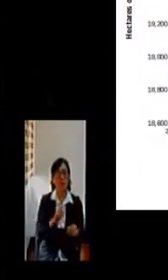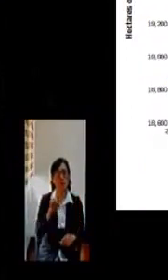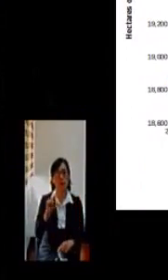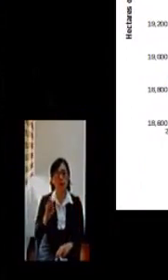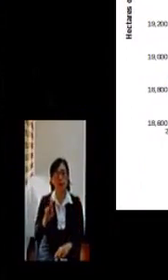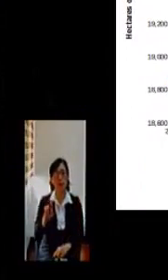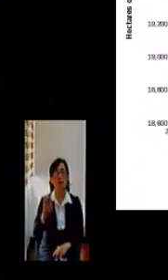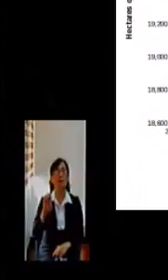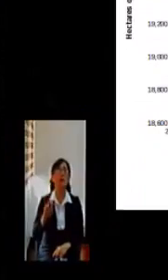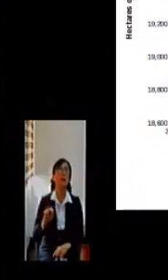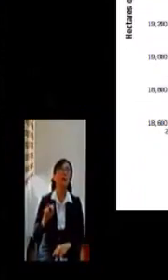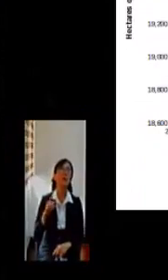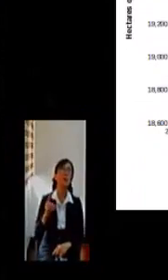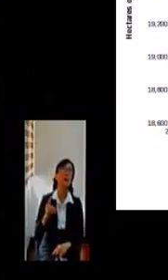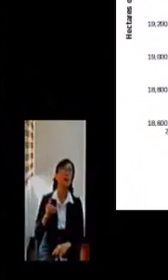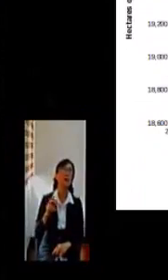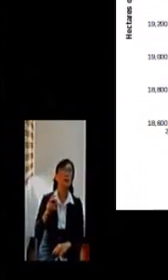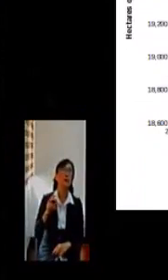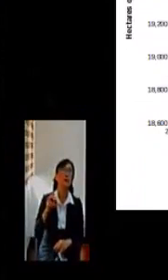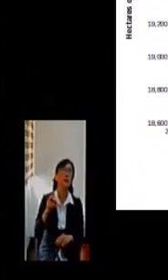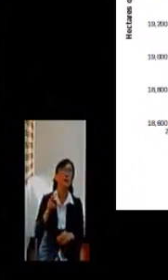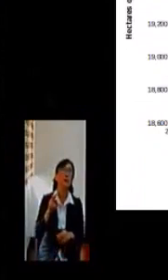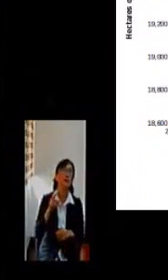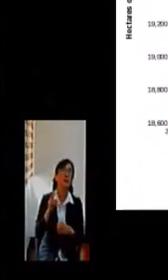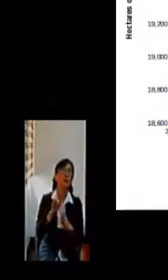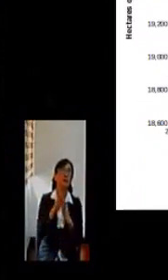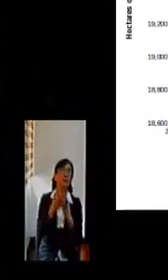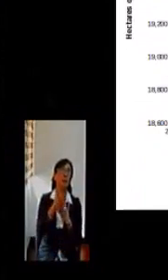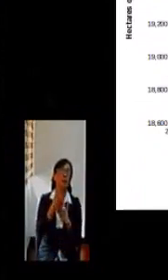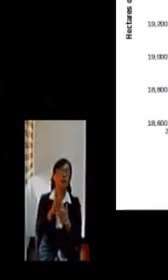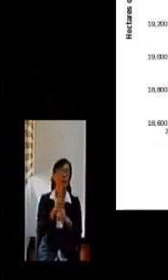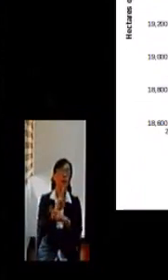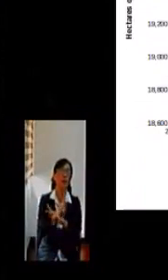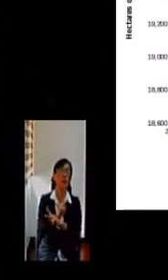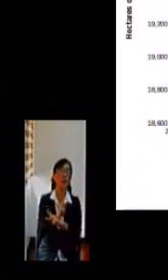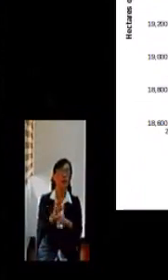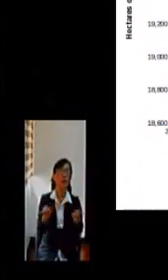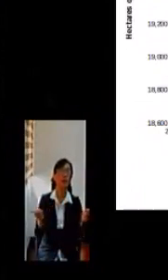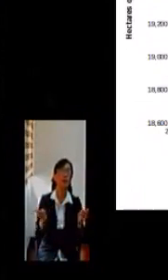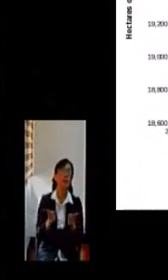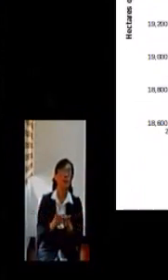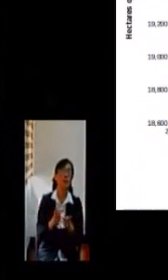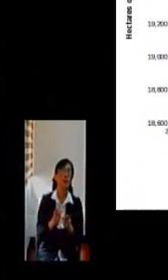If you look at the twin protected area, it shows you the same downhill trend.